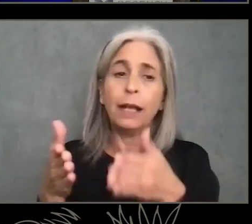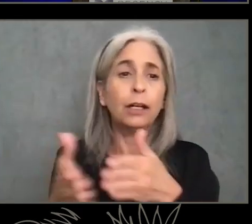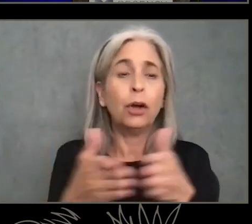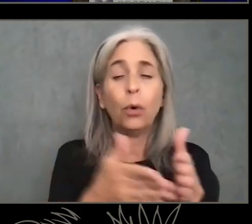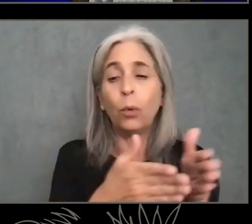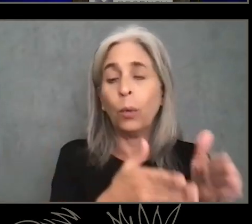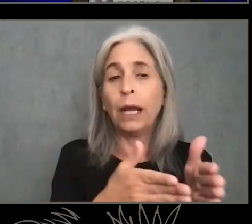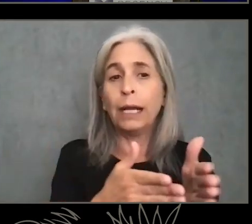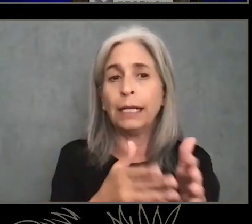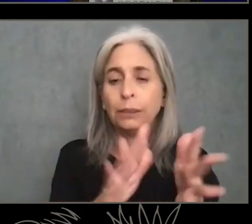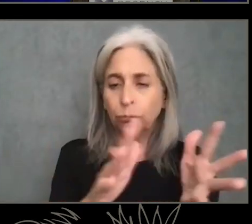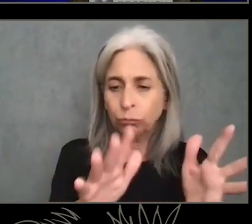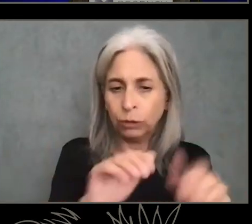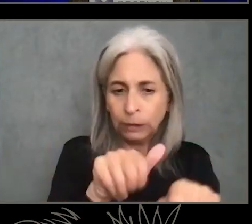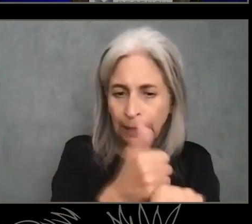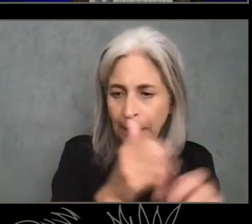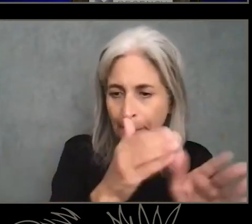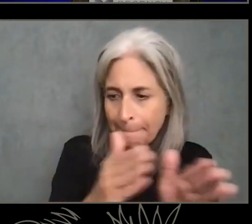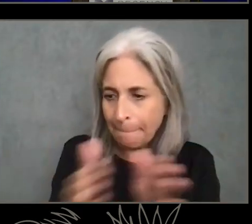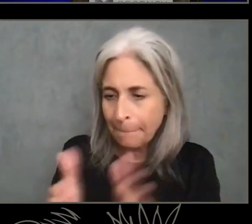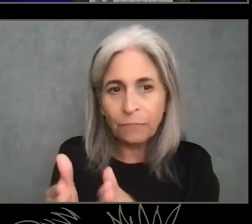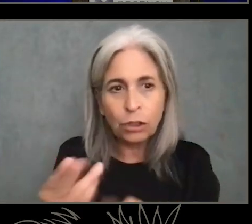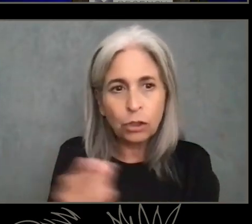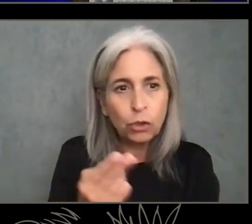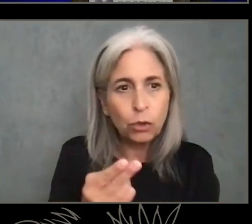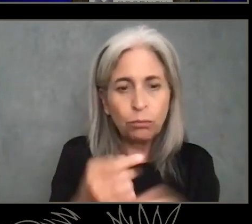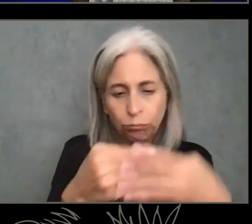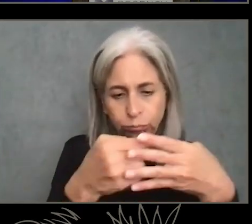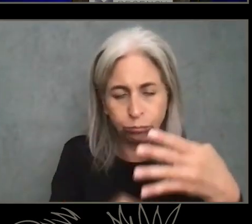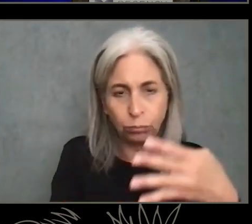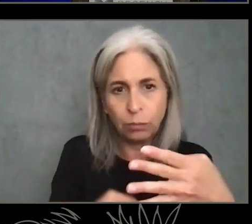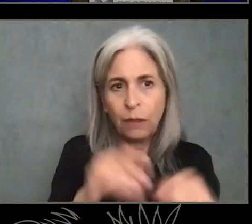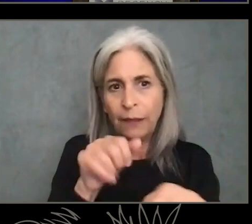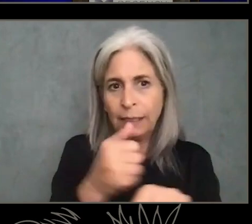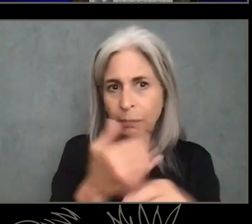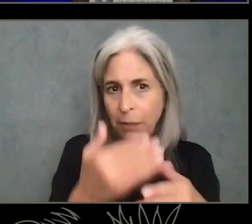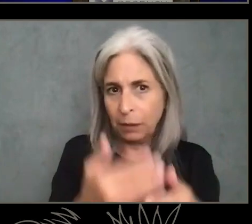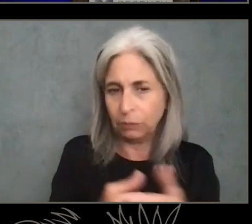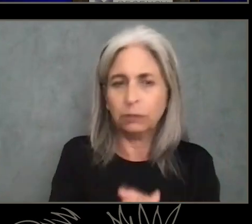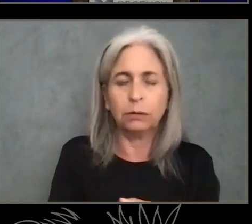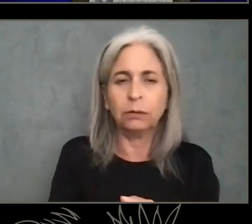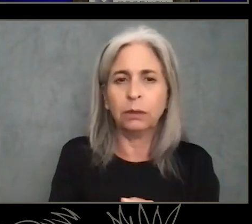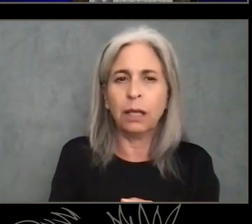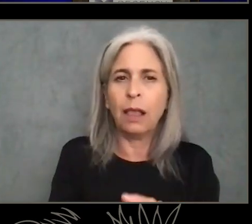to kind of orchestrate these multiple builds in a way